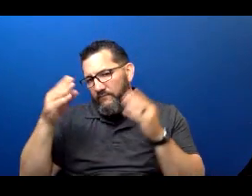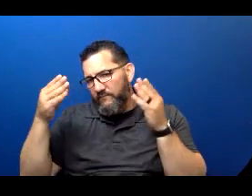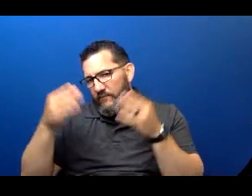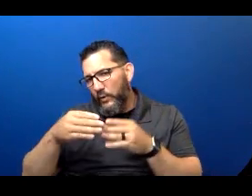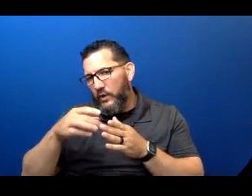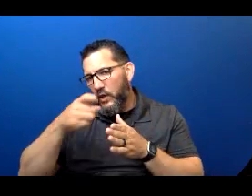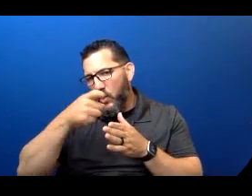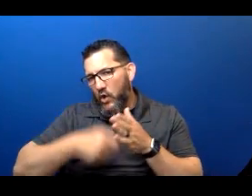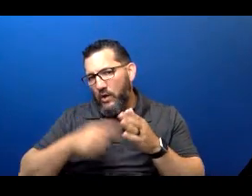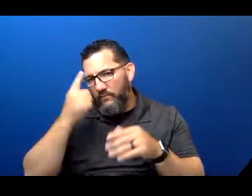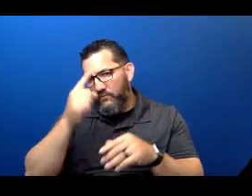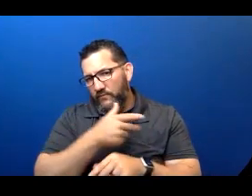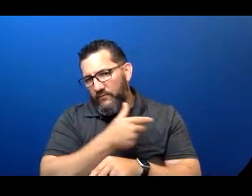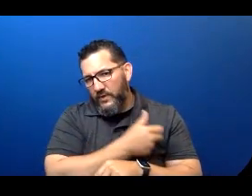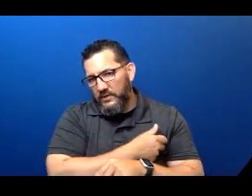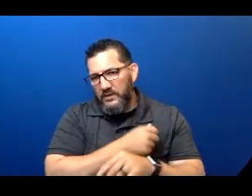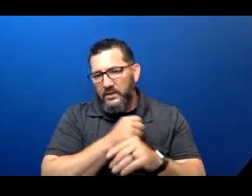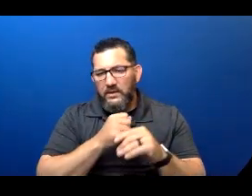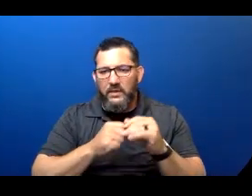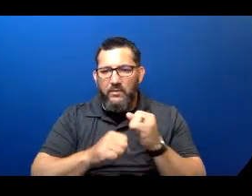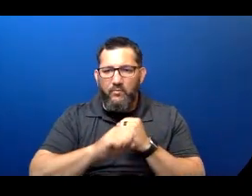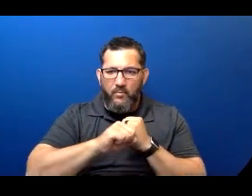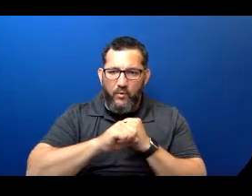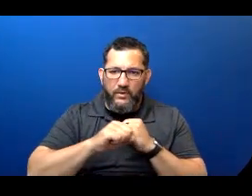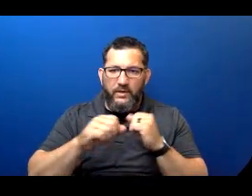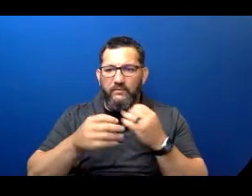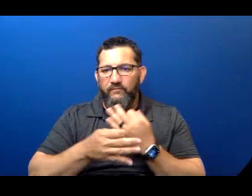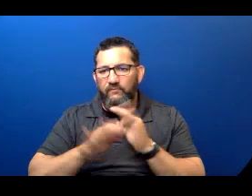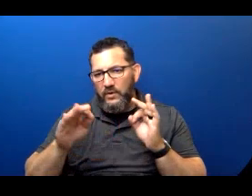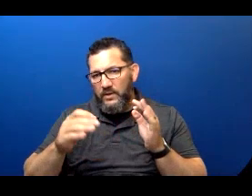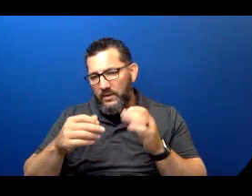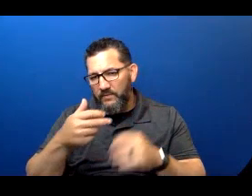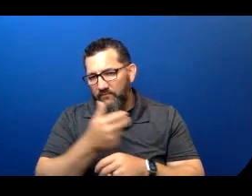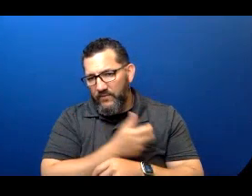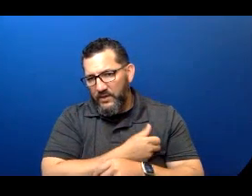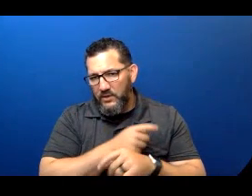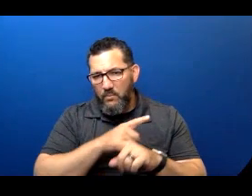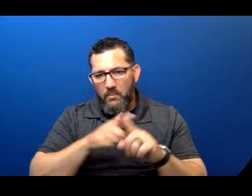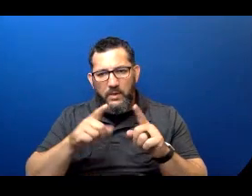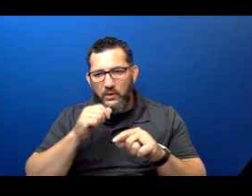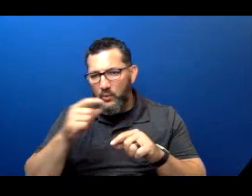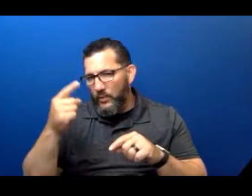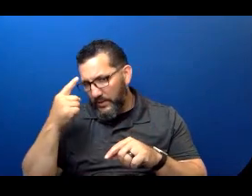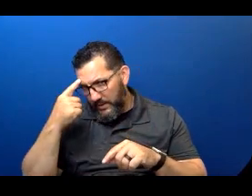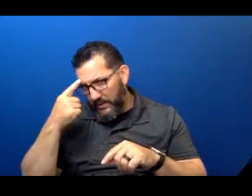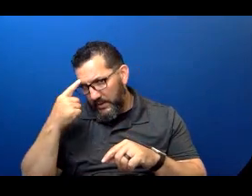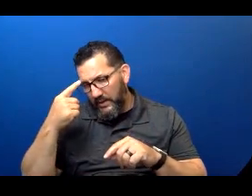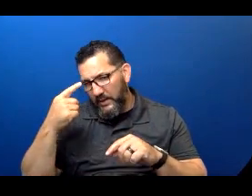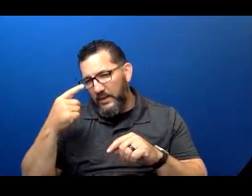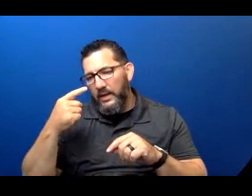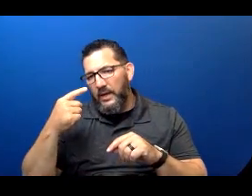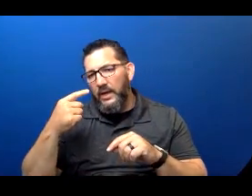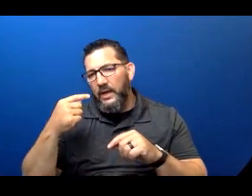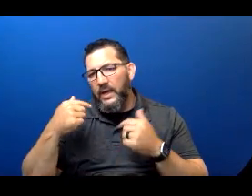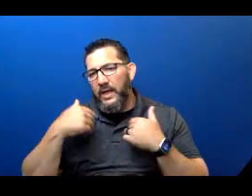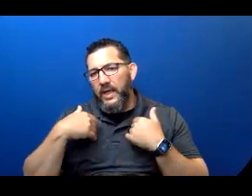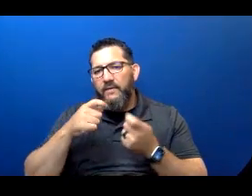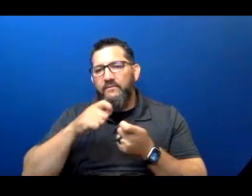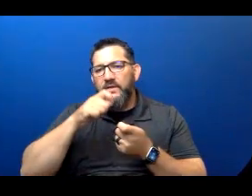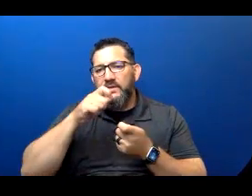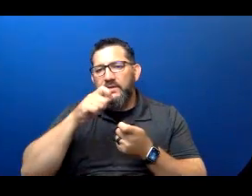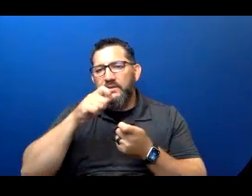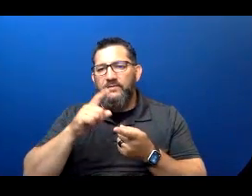cost of vaccines and, promoting free vaccinations, but I don't think that I have, anything specific to